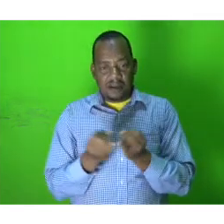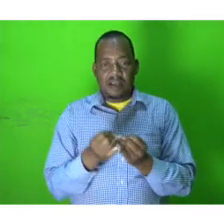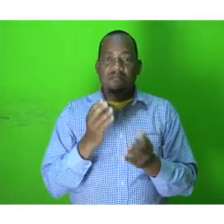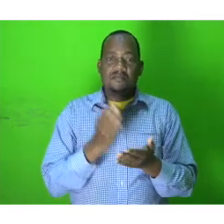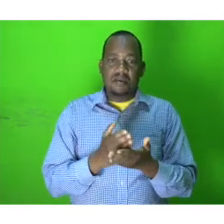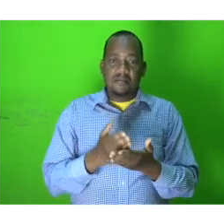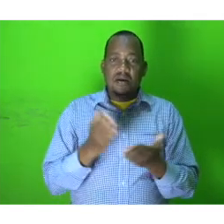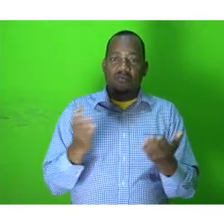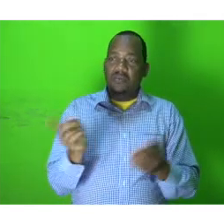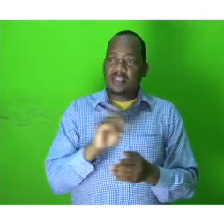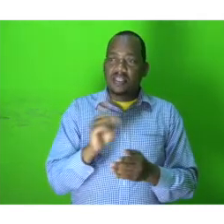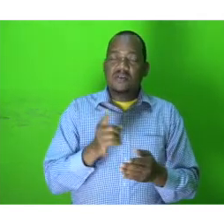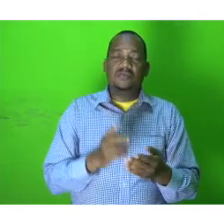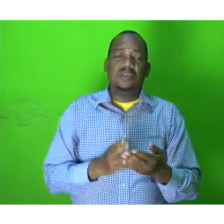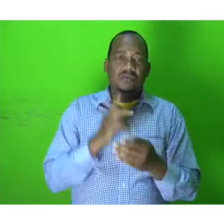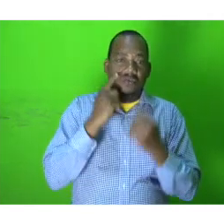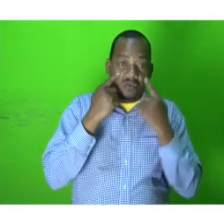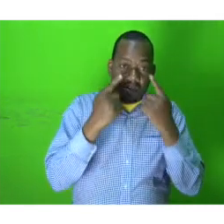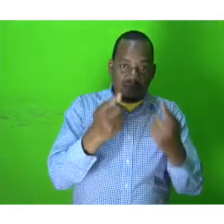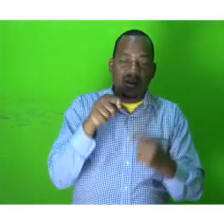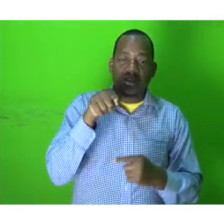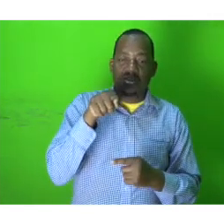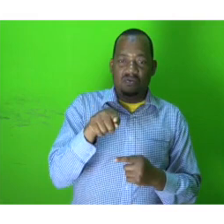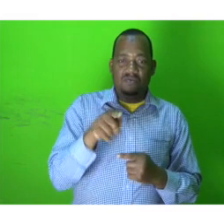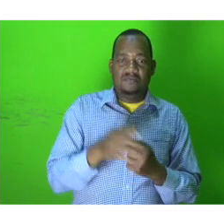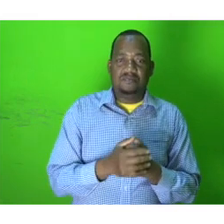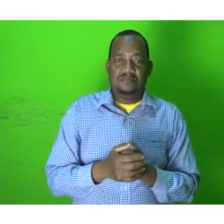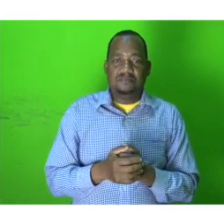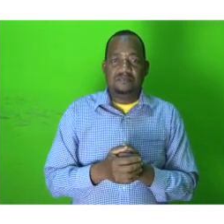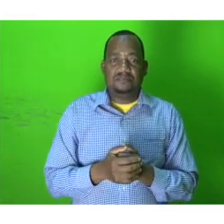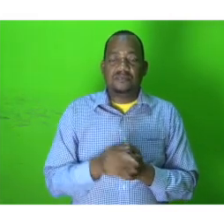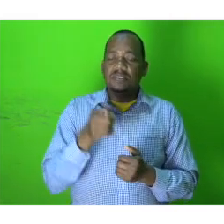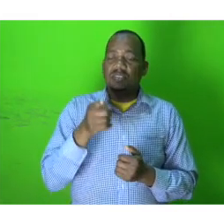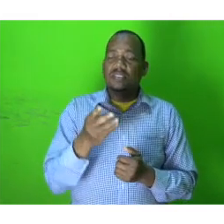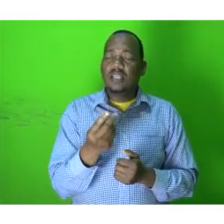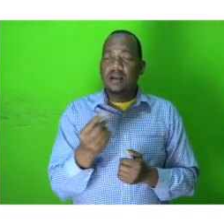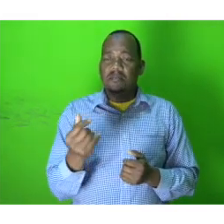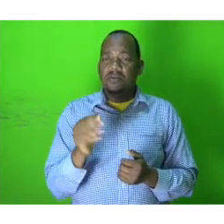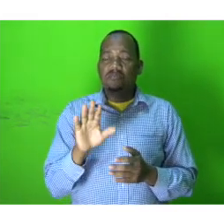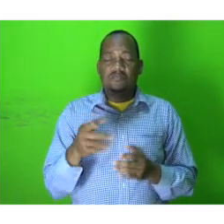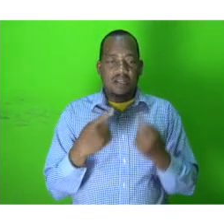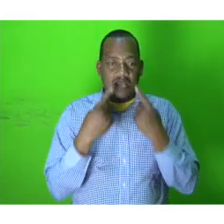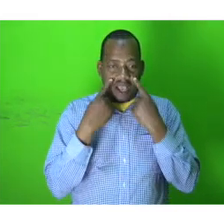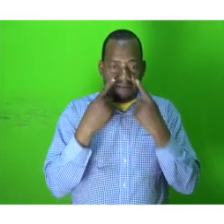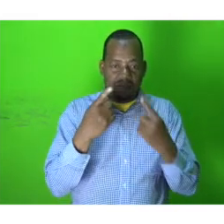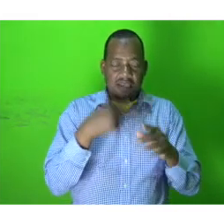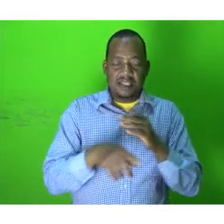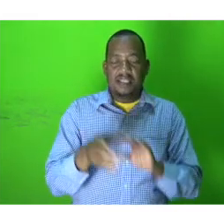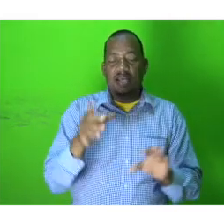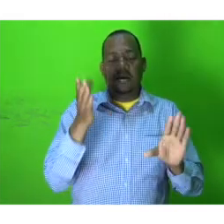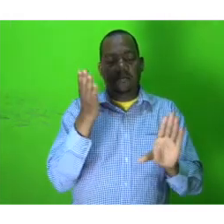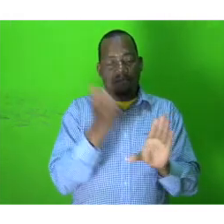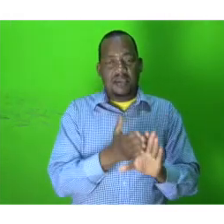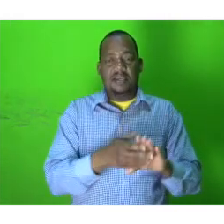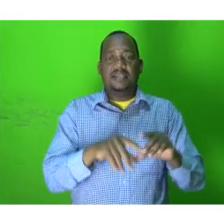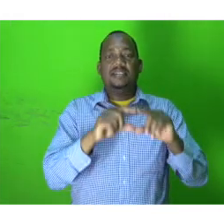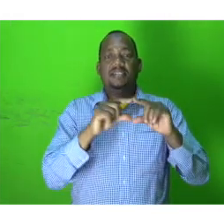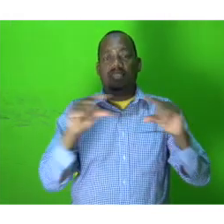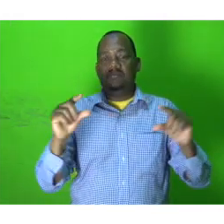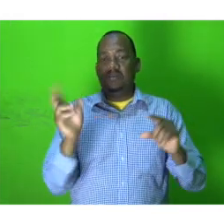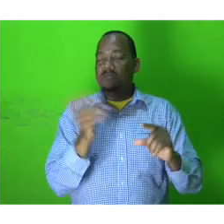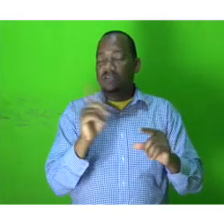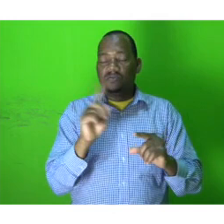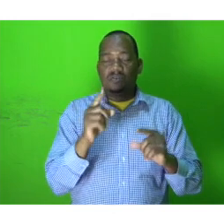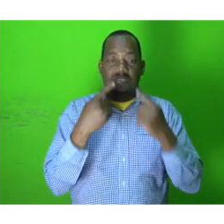your account without notify you. This amount will appear in the bank statement, but